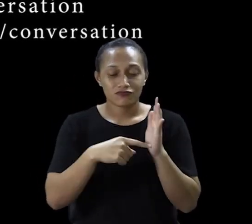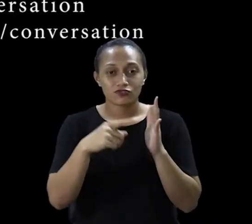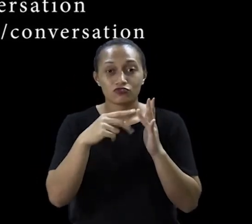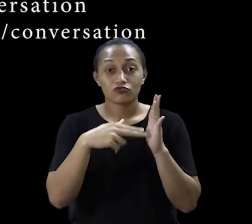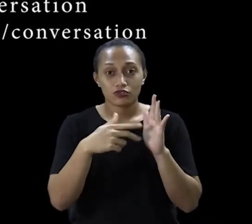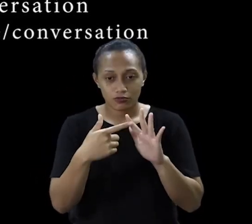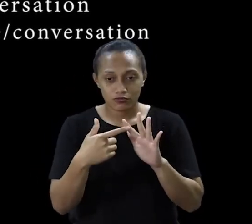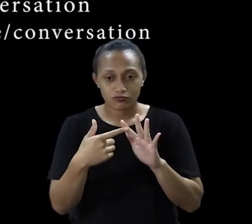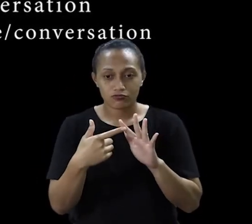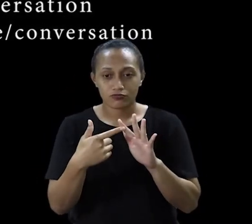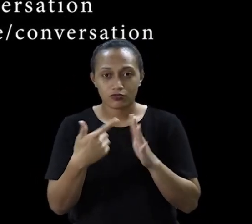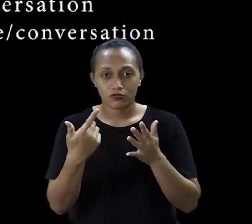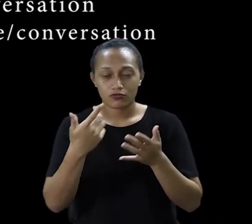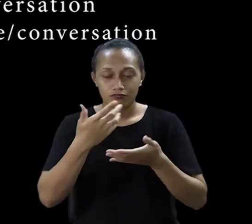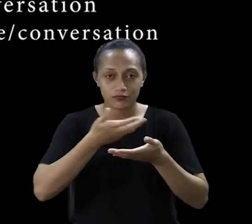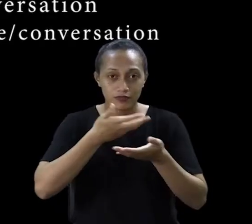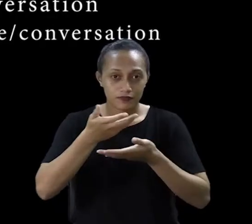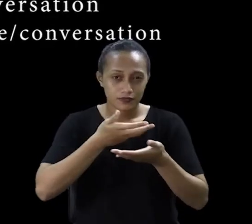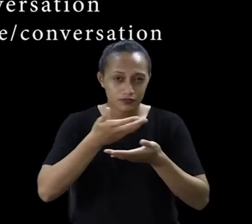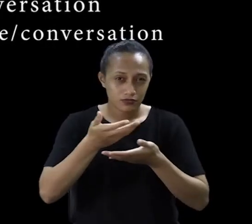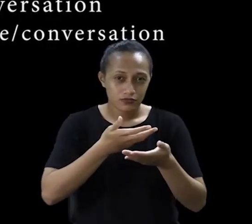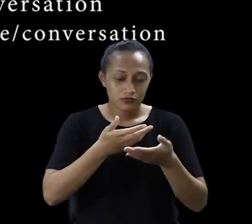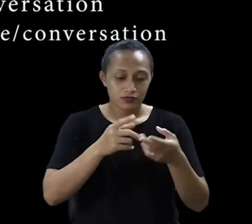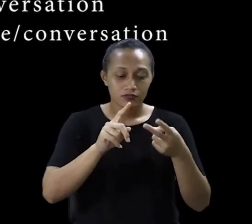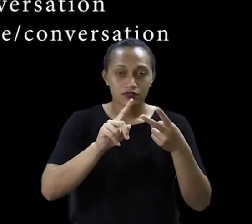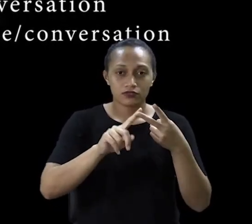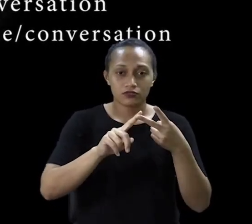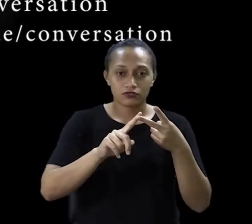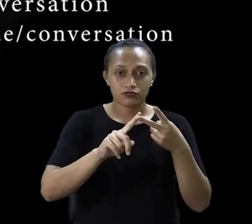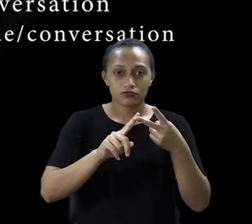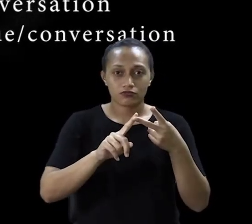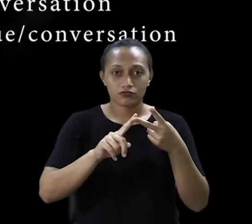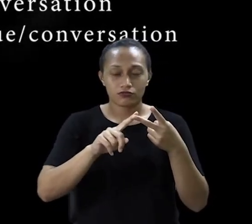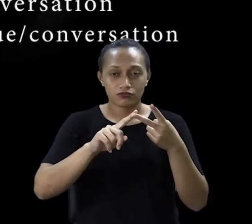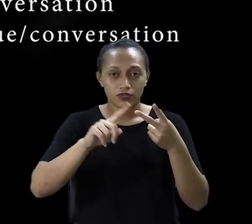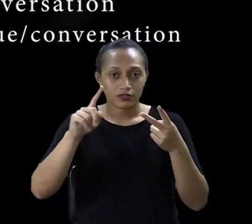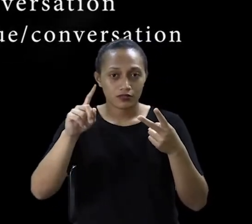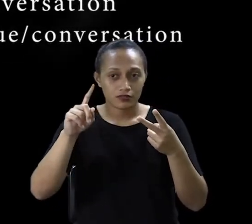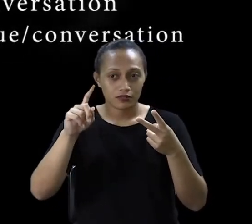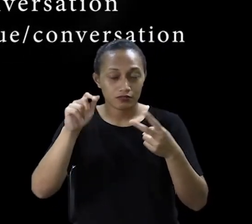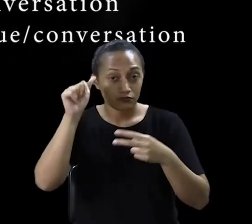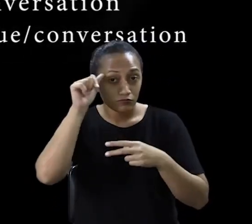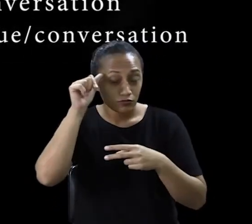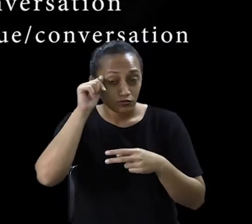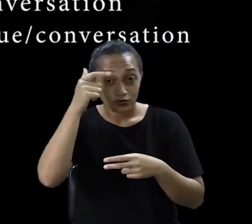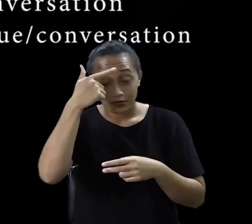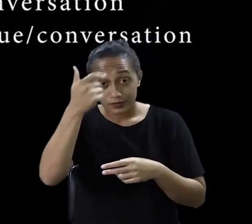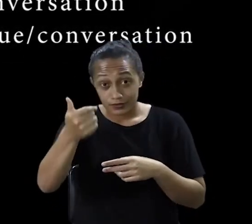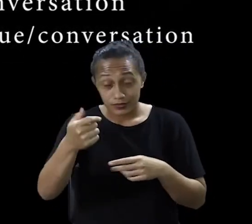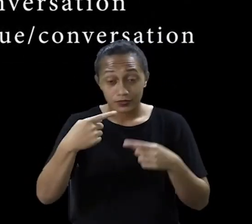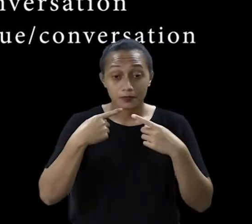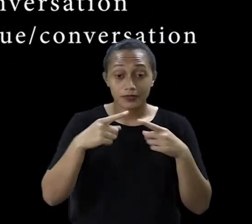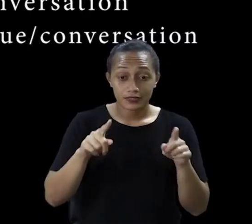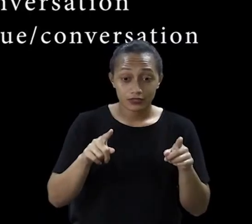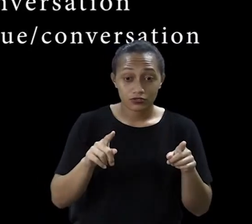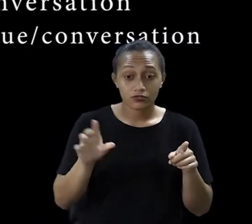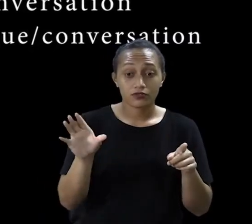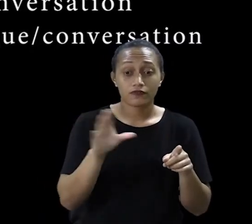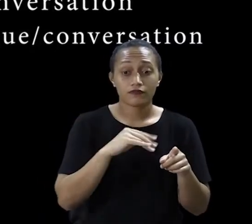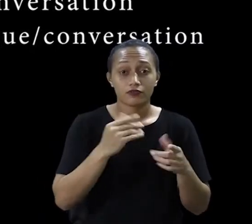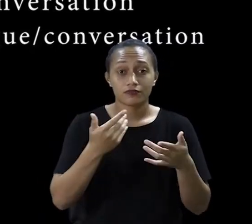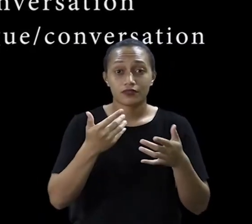conversation. 2. Identify main idea or message from dialogue